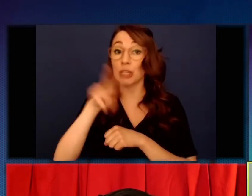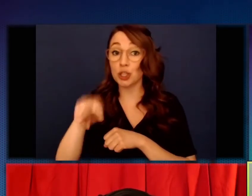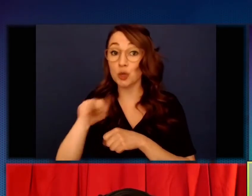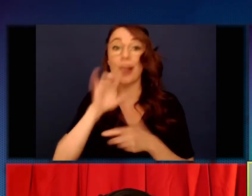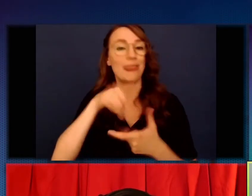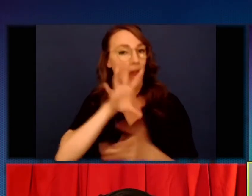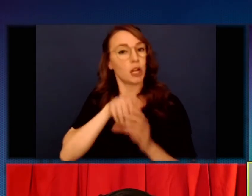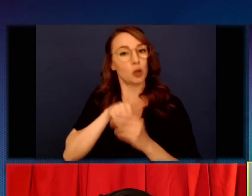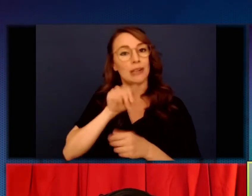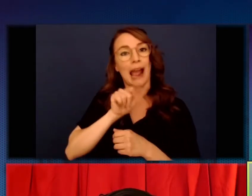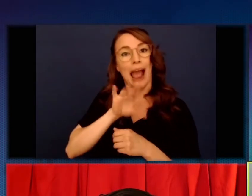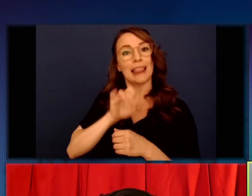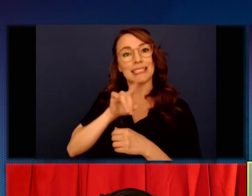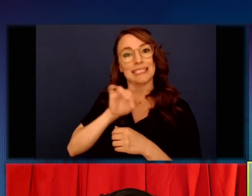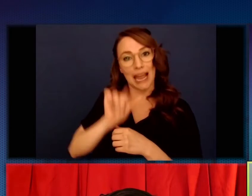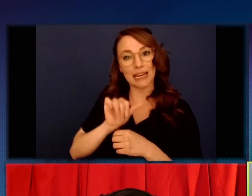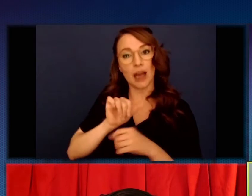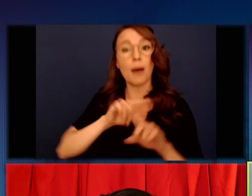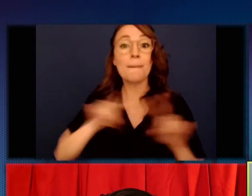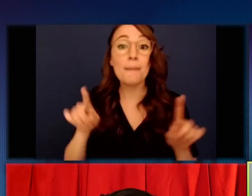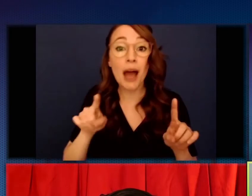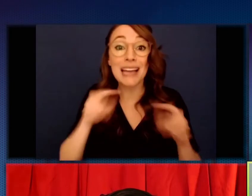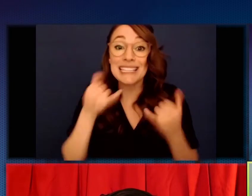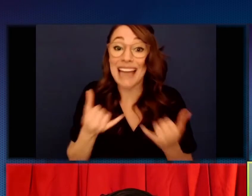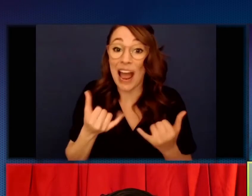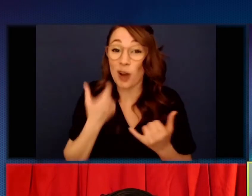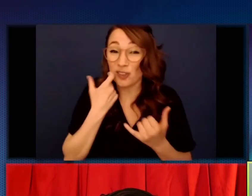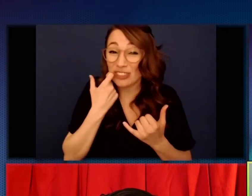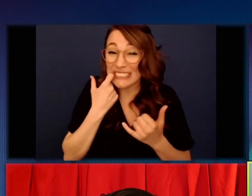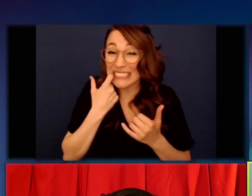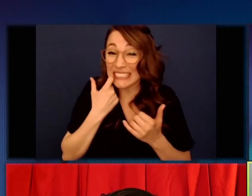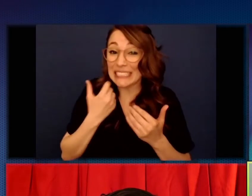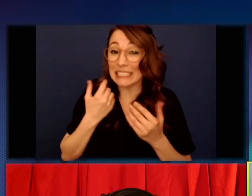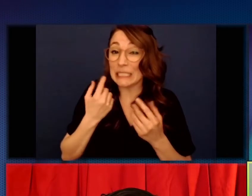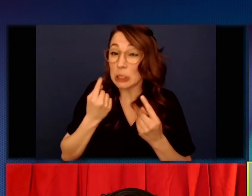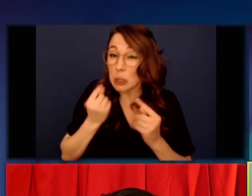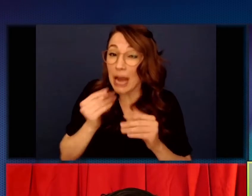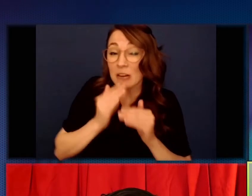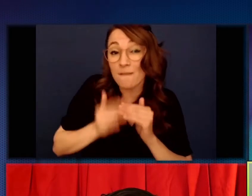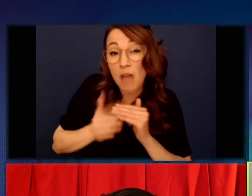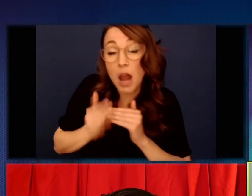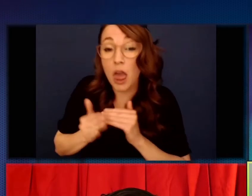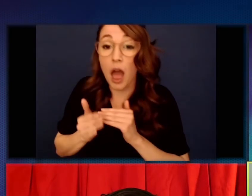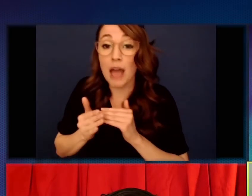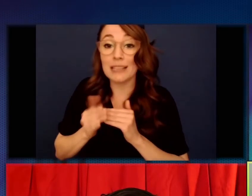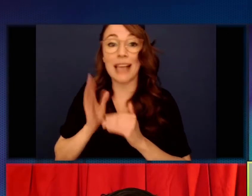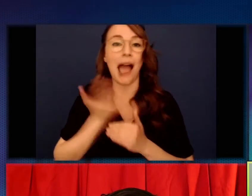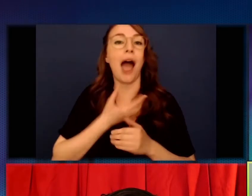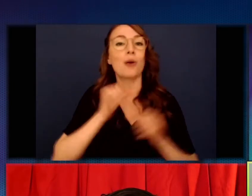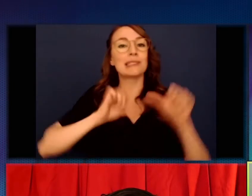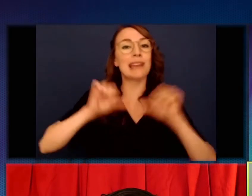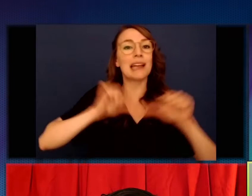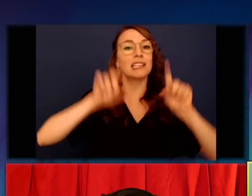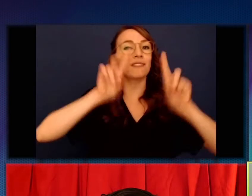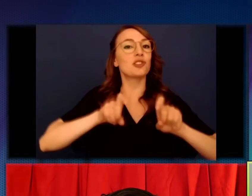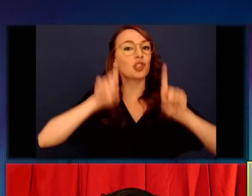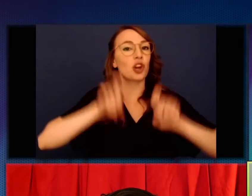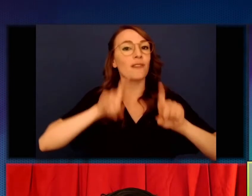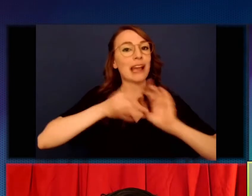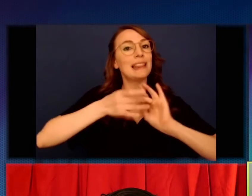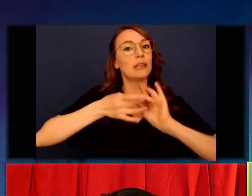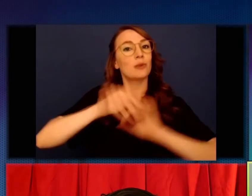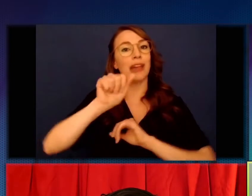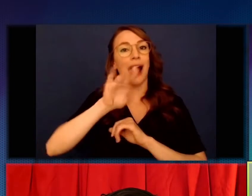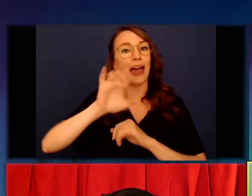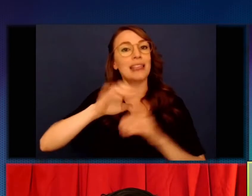But we are finalizing now a scientific survey of ALICE households in